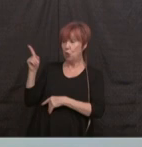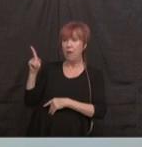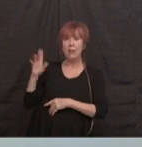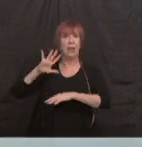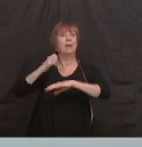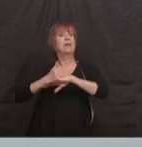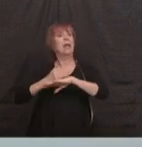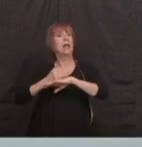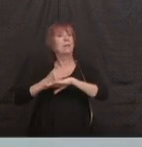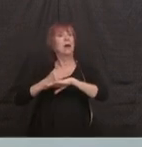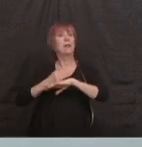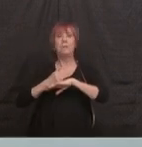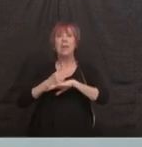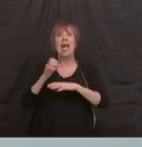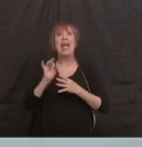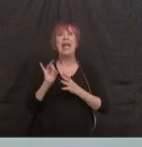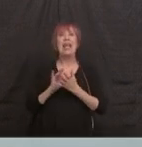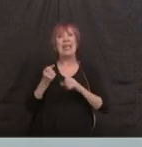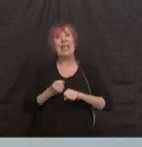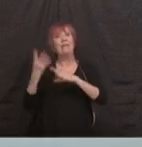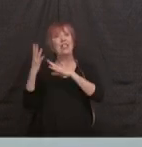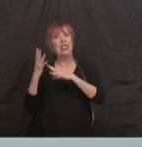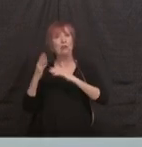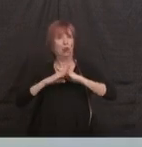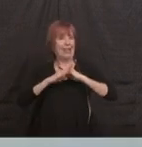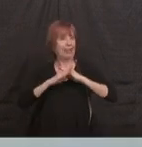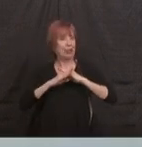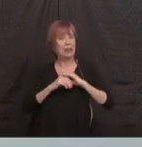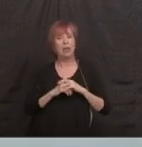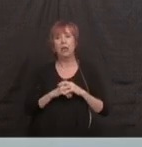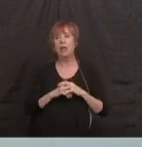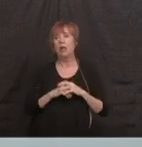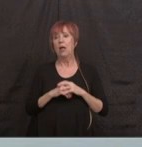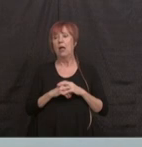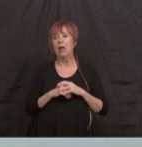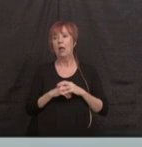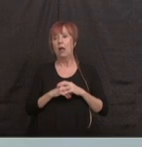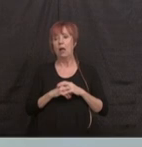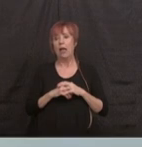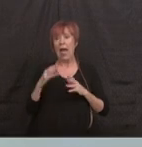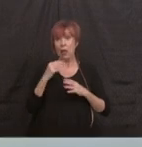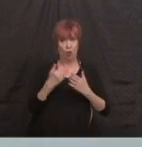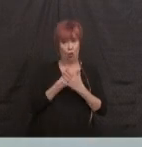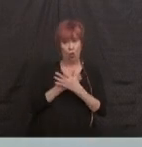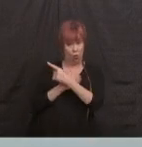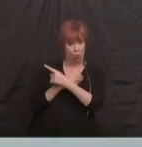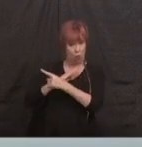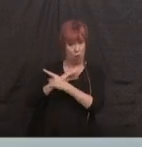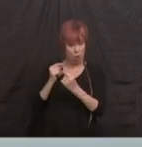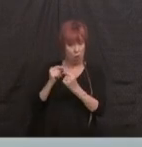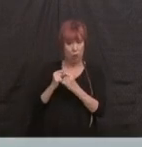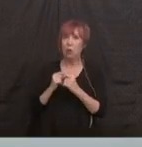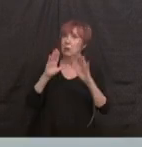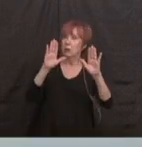in eviction protections. And, you know, one of the new things that our board is doing, which is